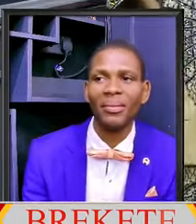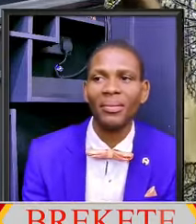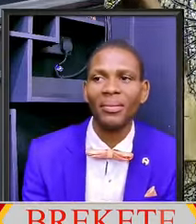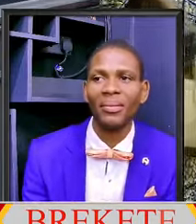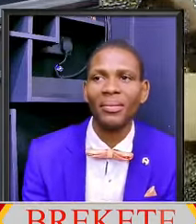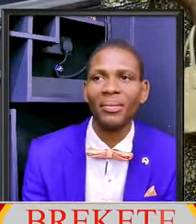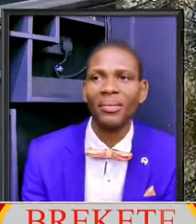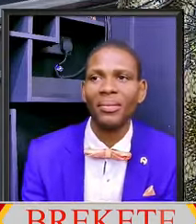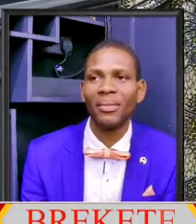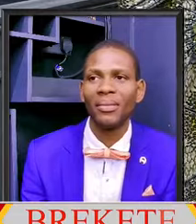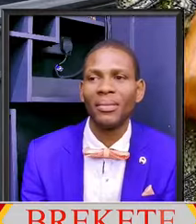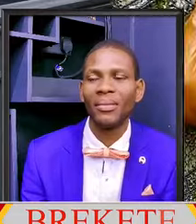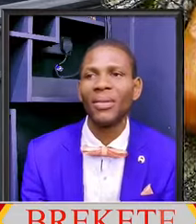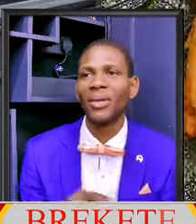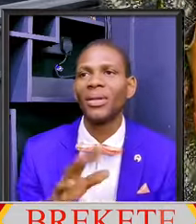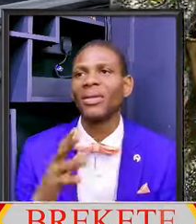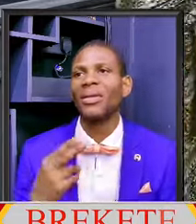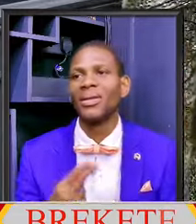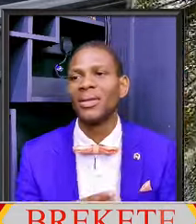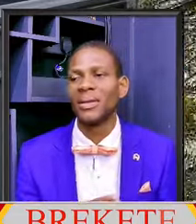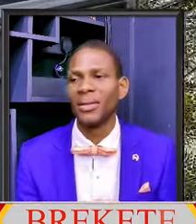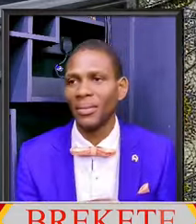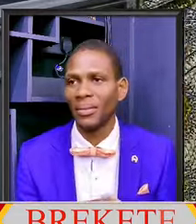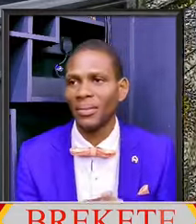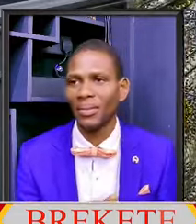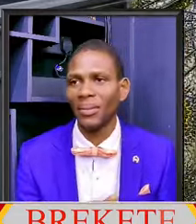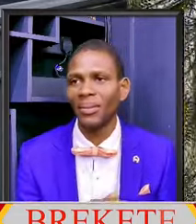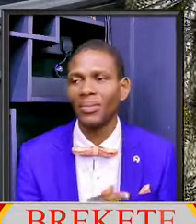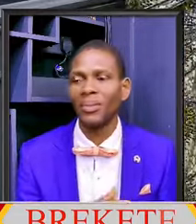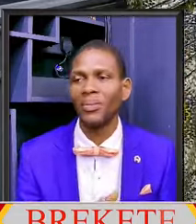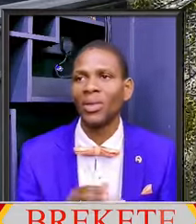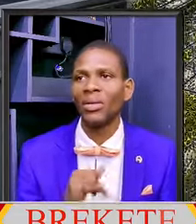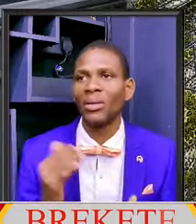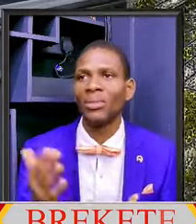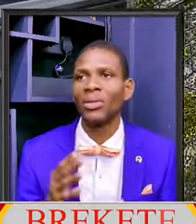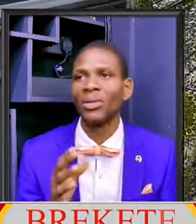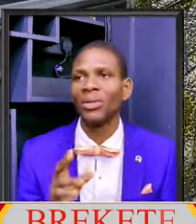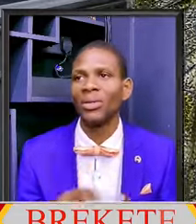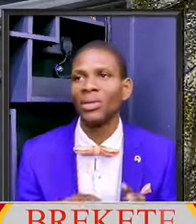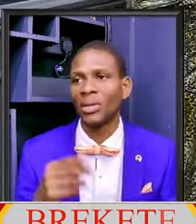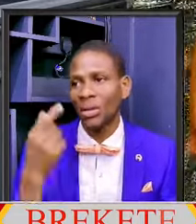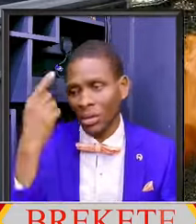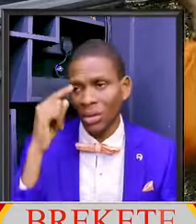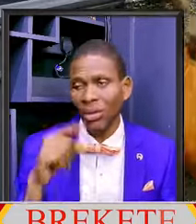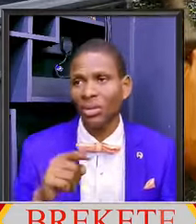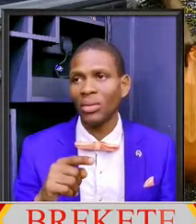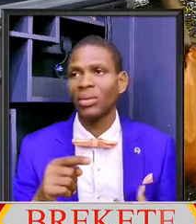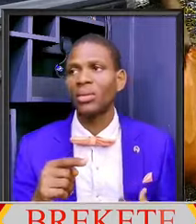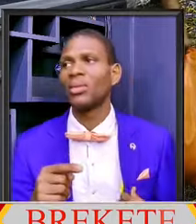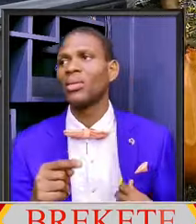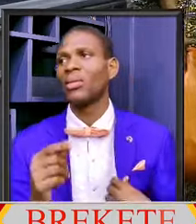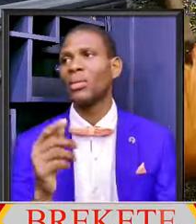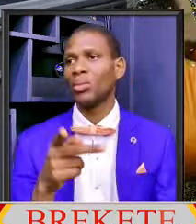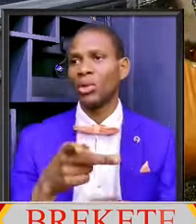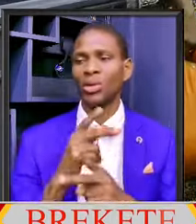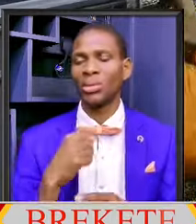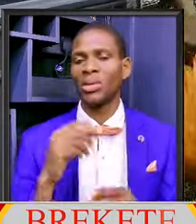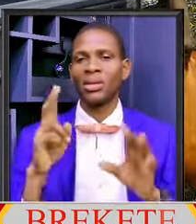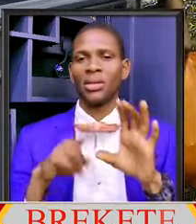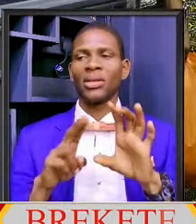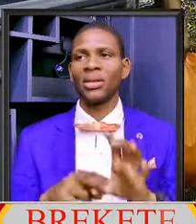Yes, ma. What team be your name, ma? Okay, sorry. No, hold on. I will bring chair for you. Make una borrow me chair. No, sit down,